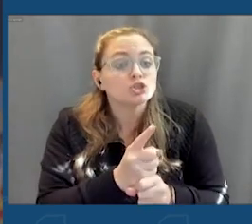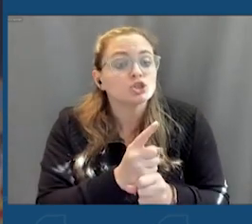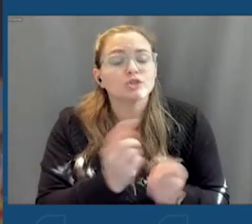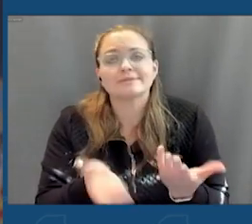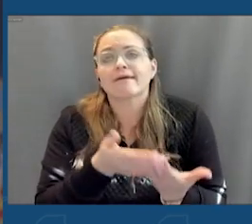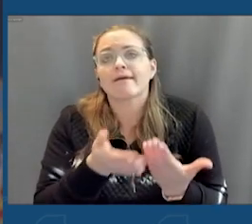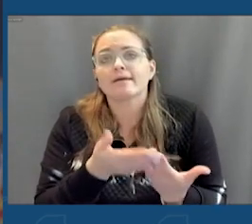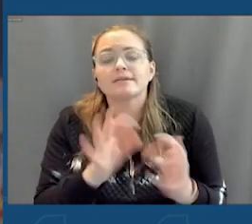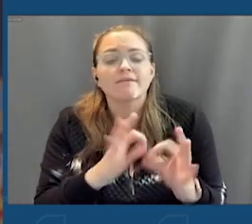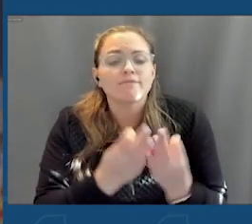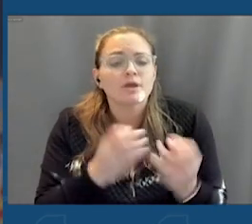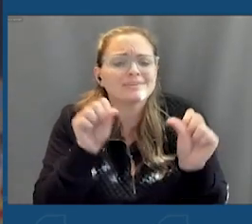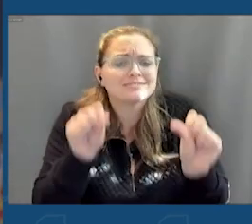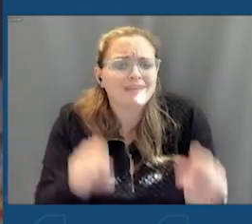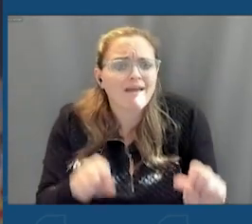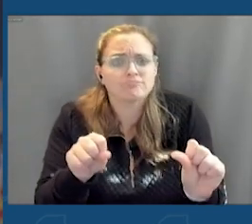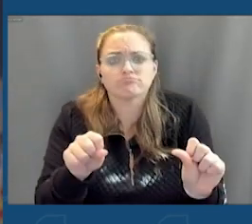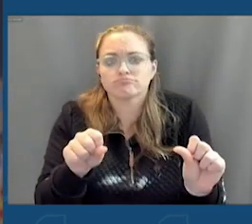that families can